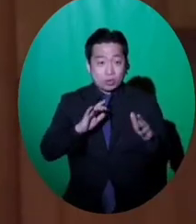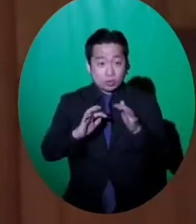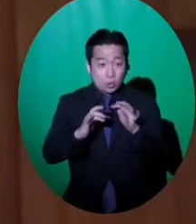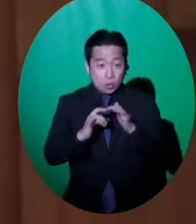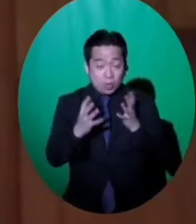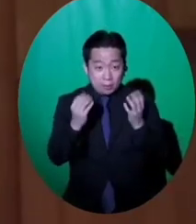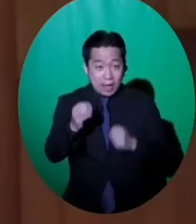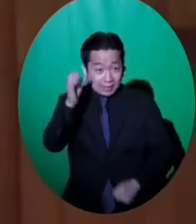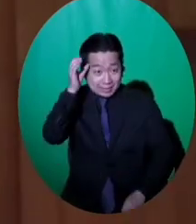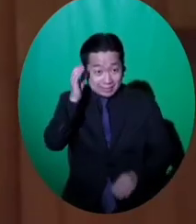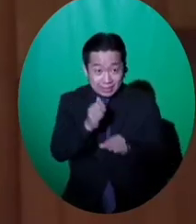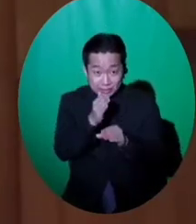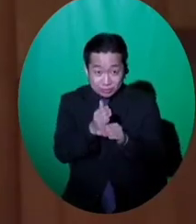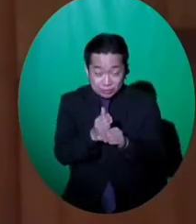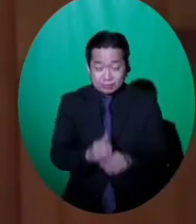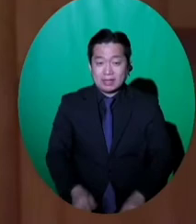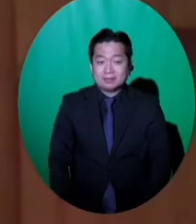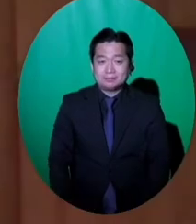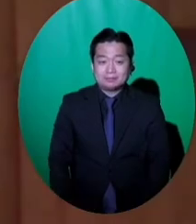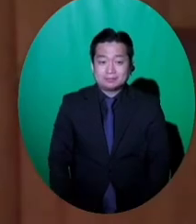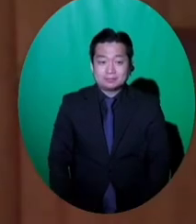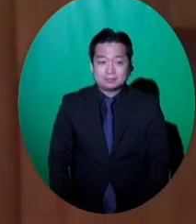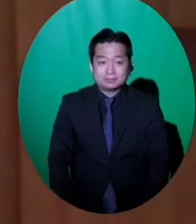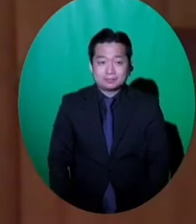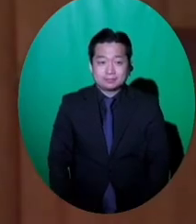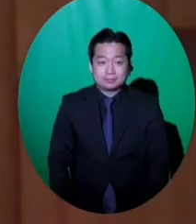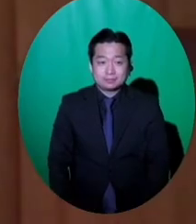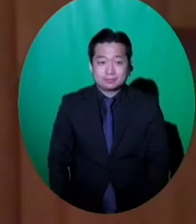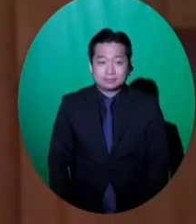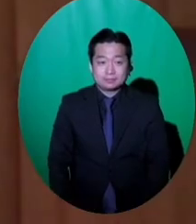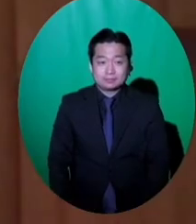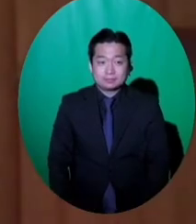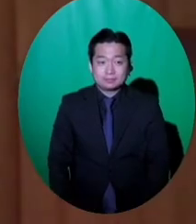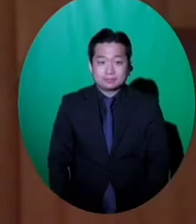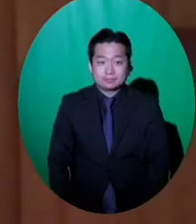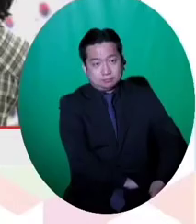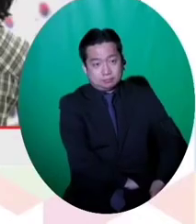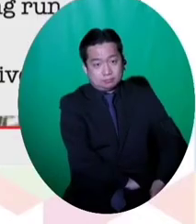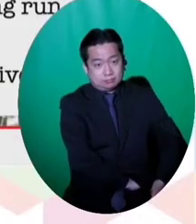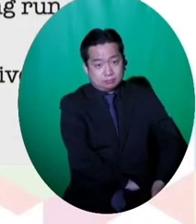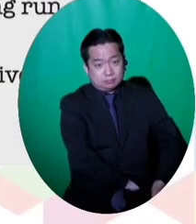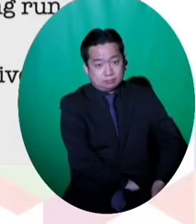Hope you'll bear with me for a minute while I share my screen.